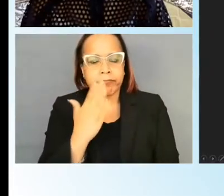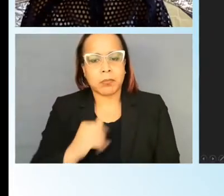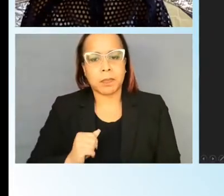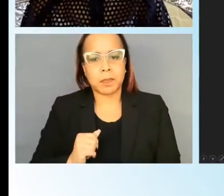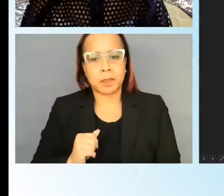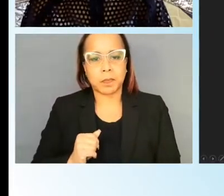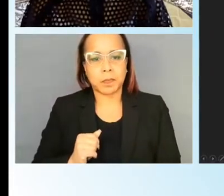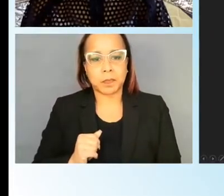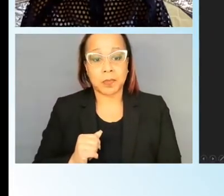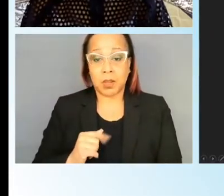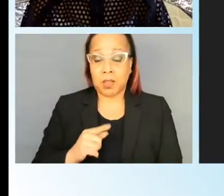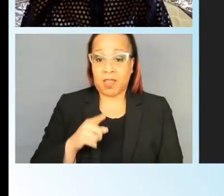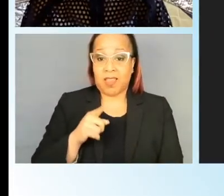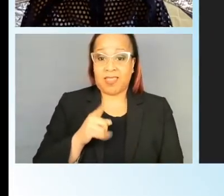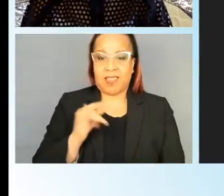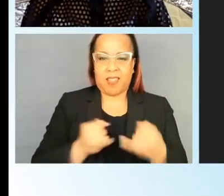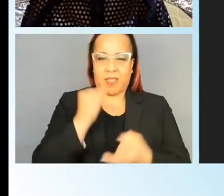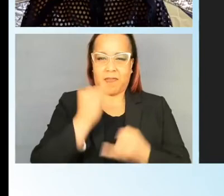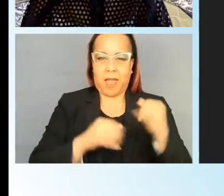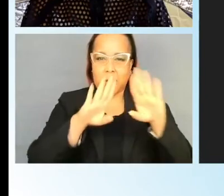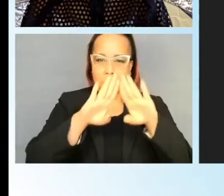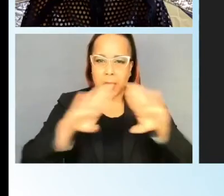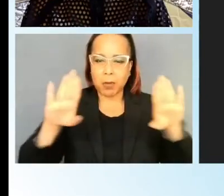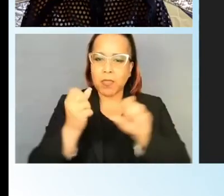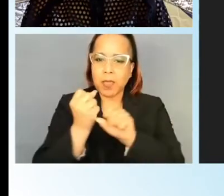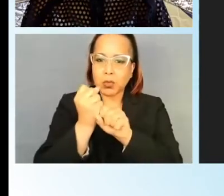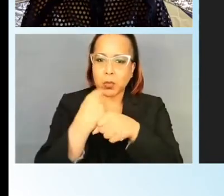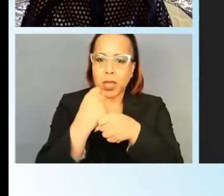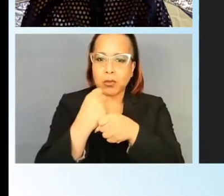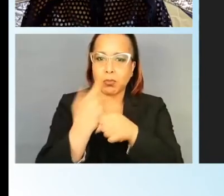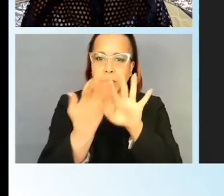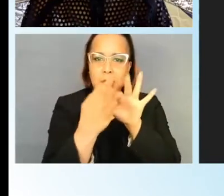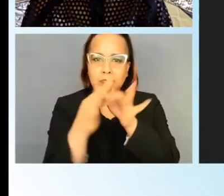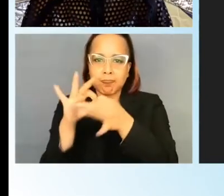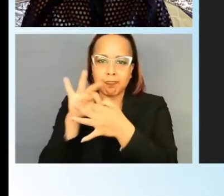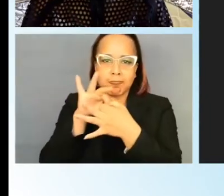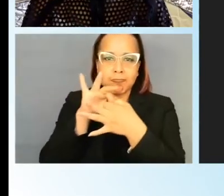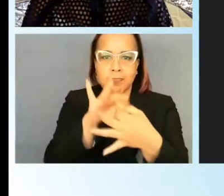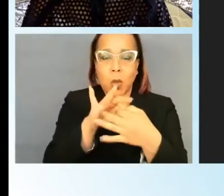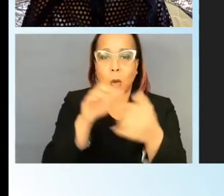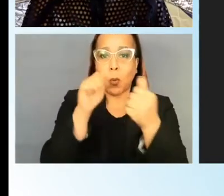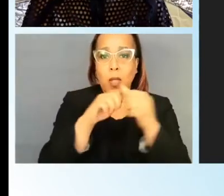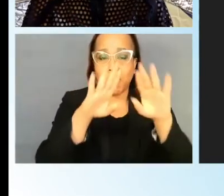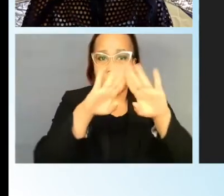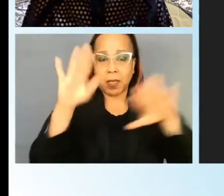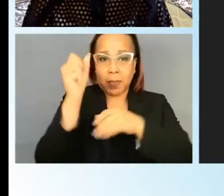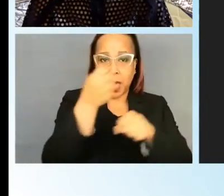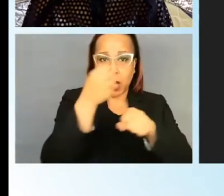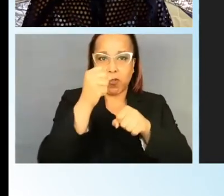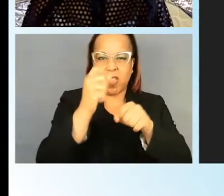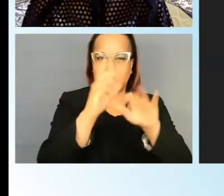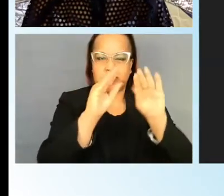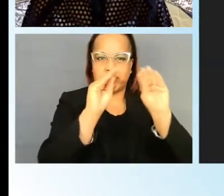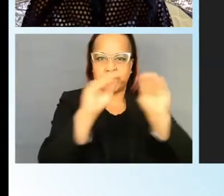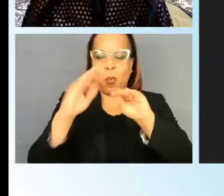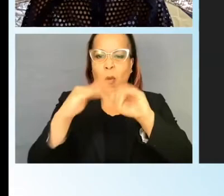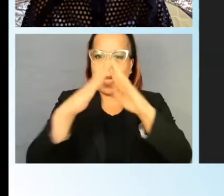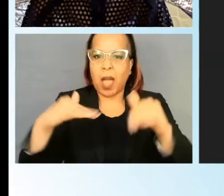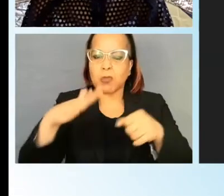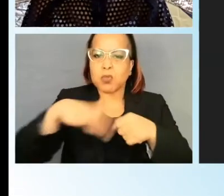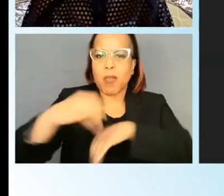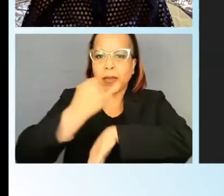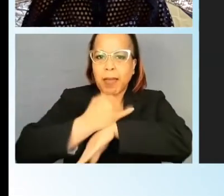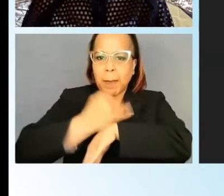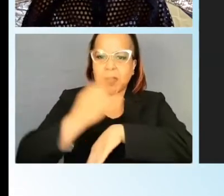And so this is the final banner that was created to be in dialogue with the banners that live on the houses around the campus. They'll be up